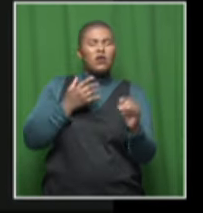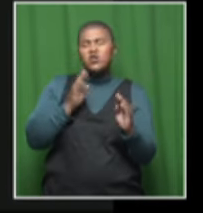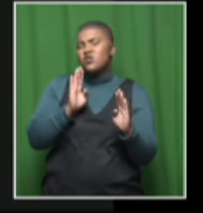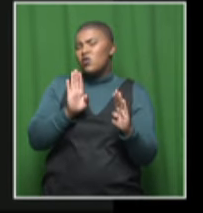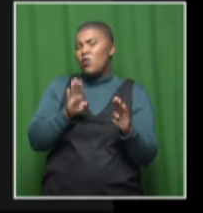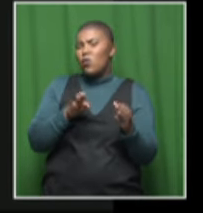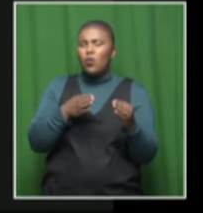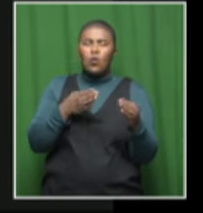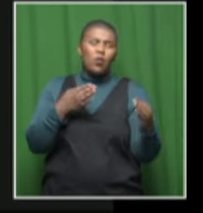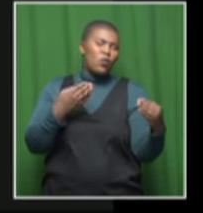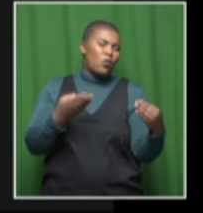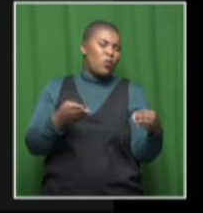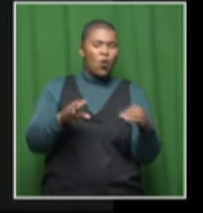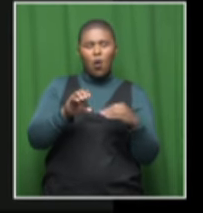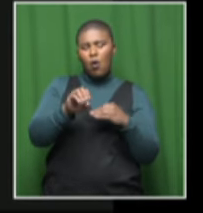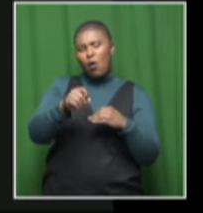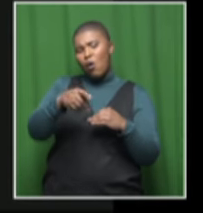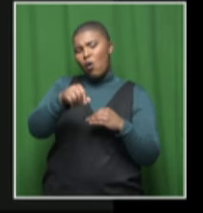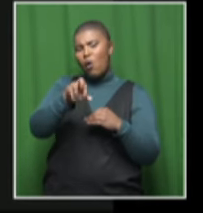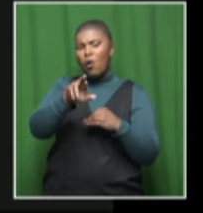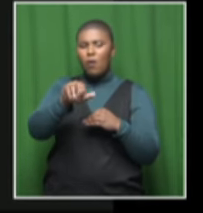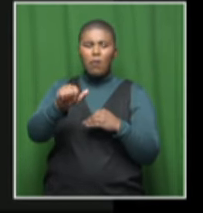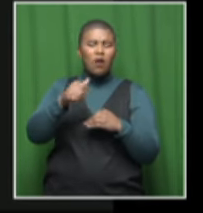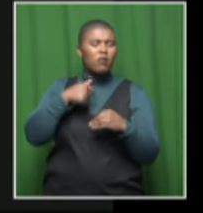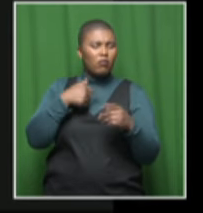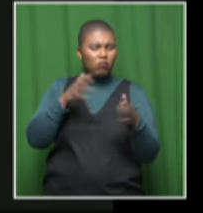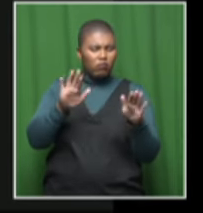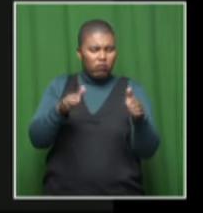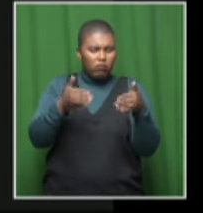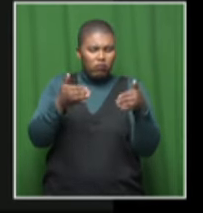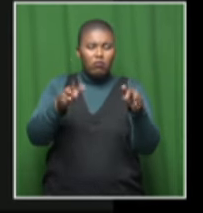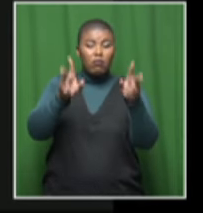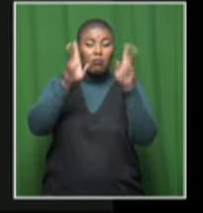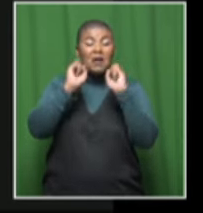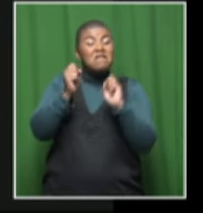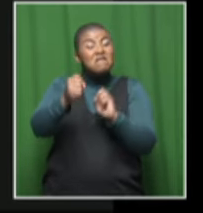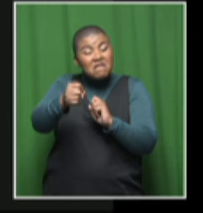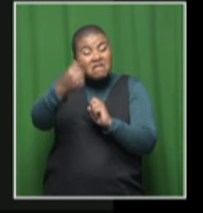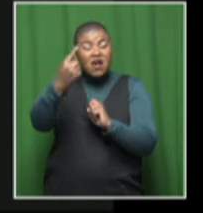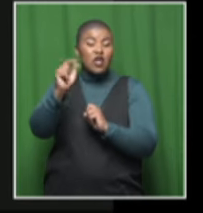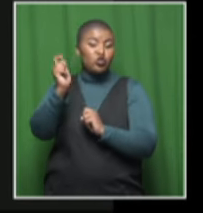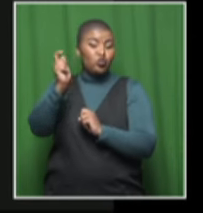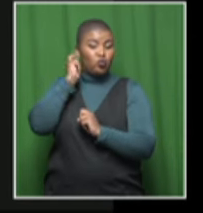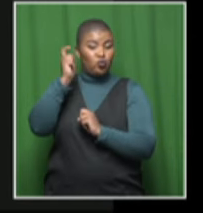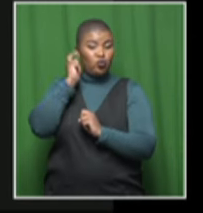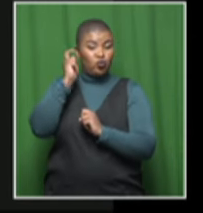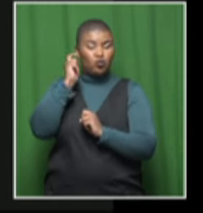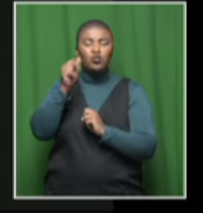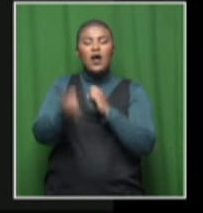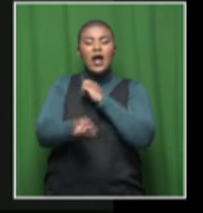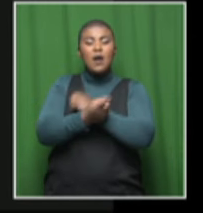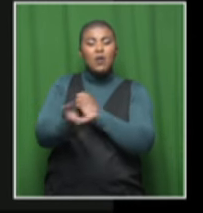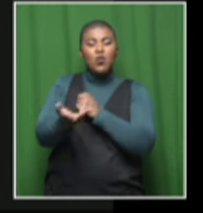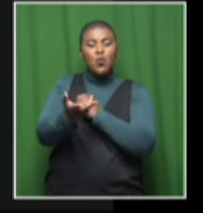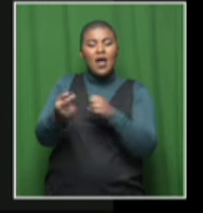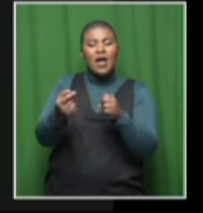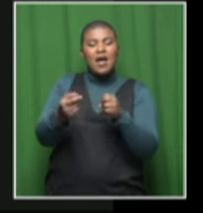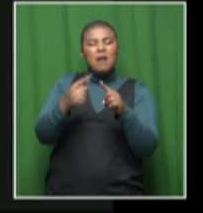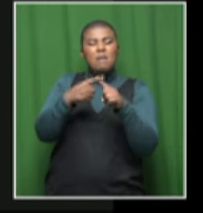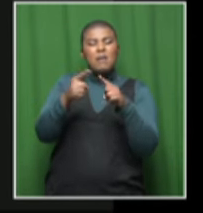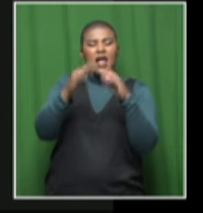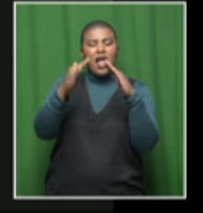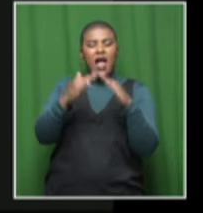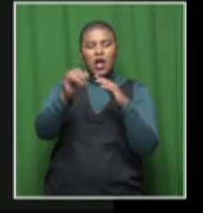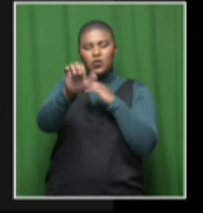first full-scale Zulu opera, which was at the Playhouse Company, and Sibongile